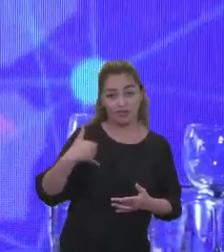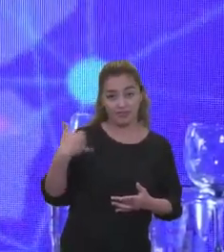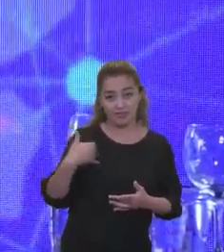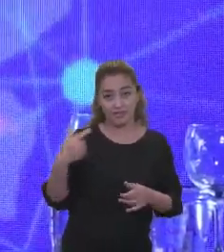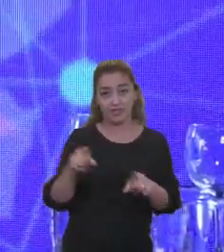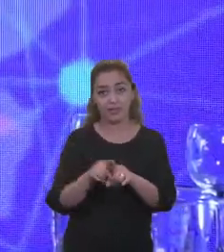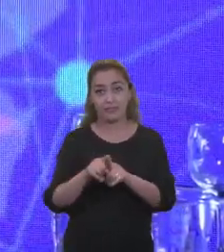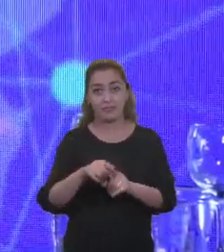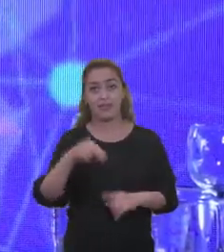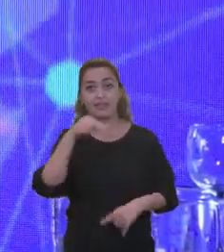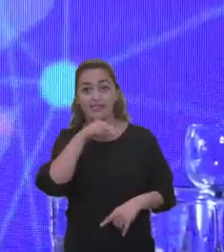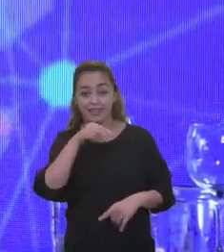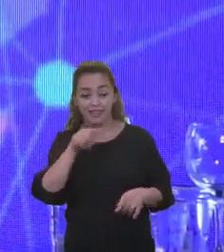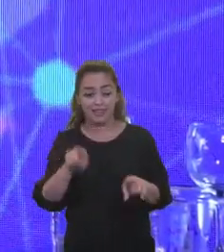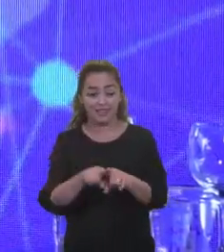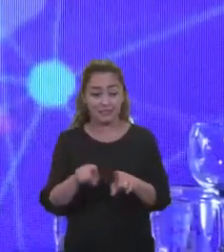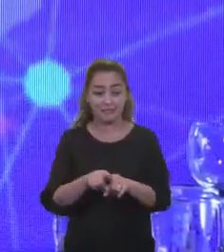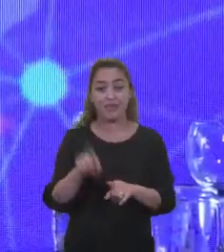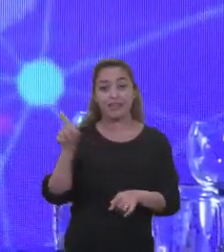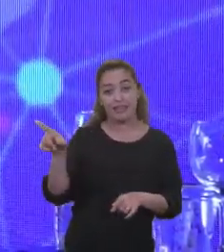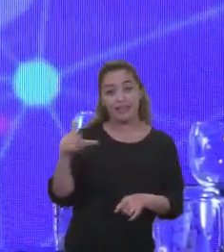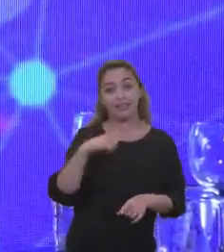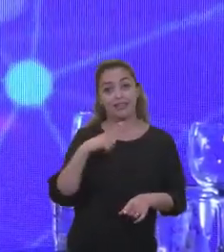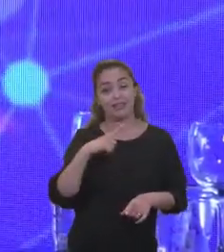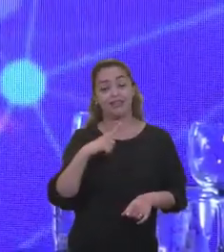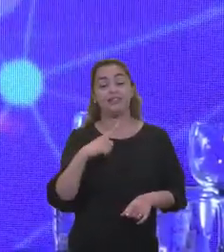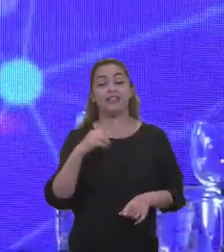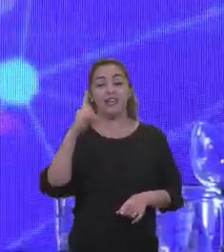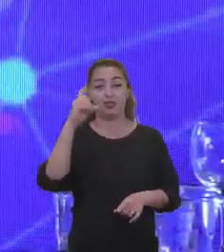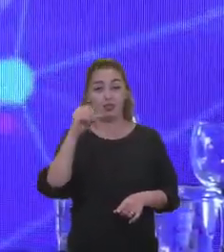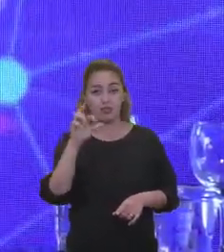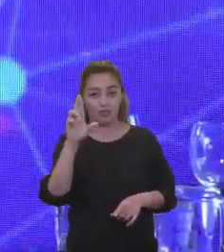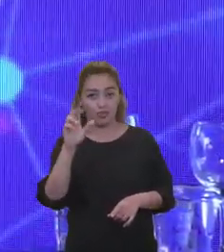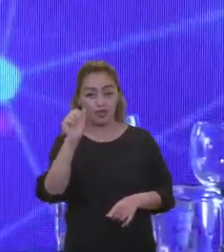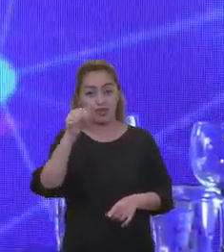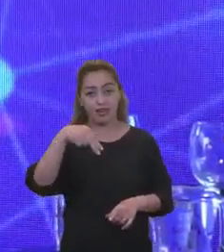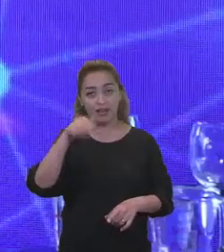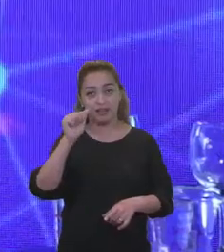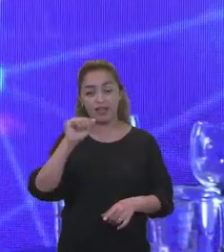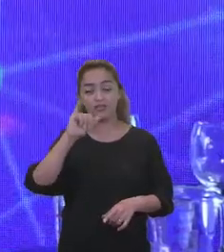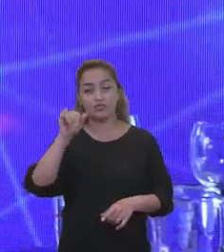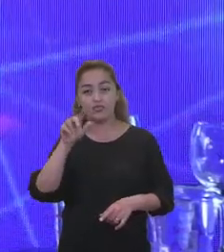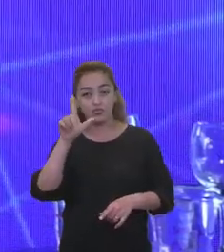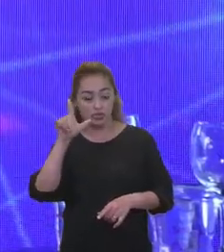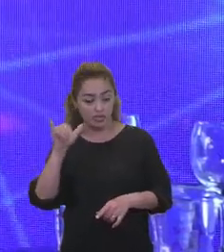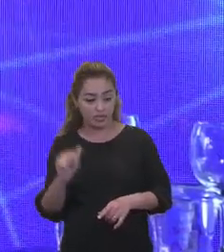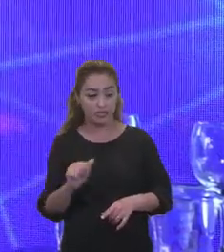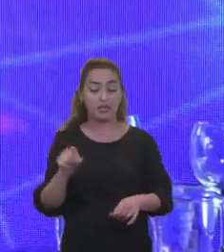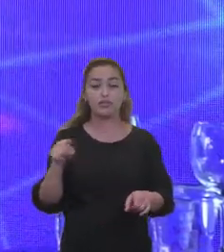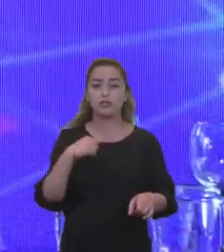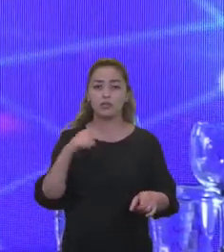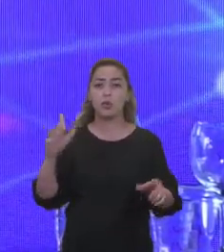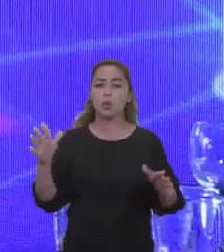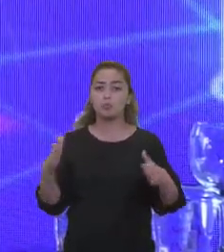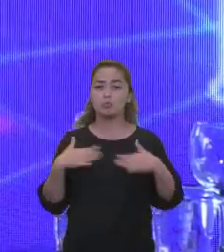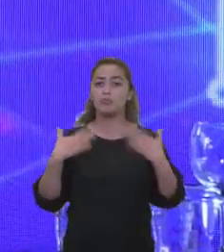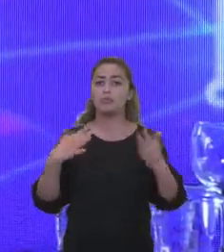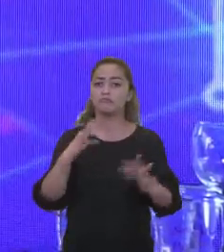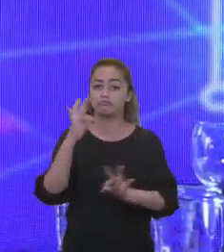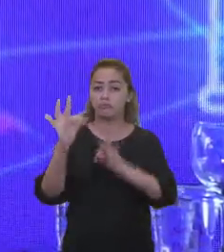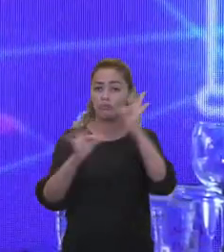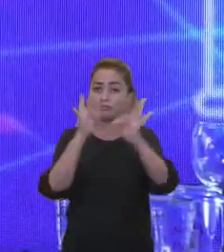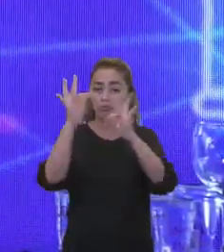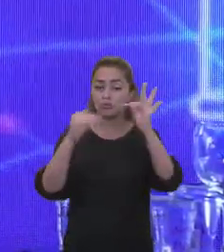dos Prazeres. And Dr. I'm very happy to be a woman